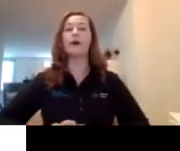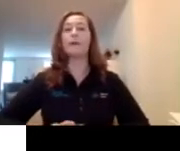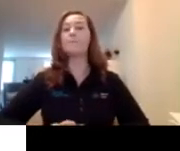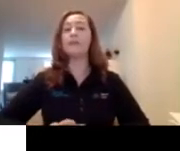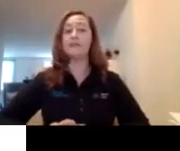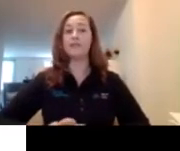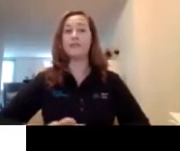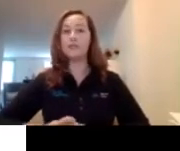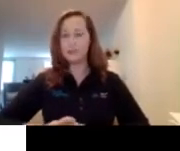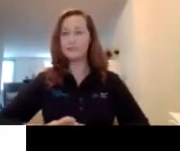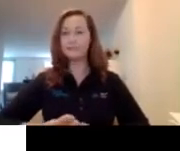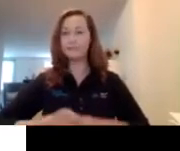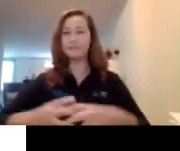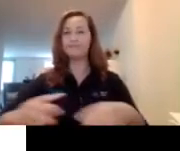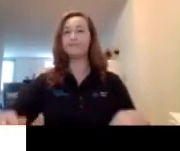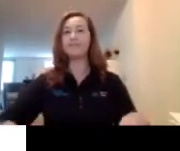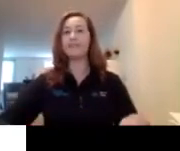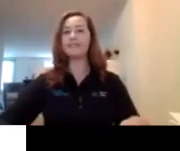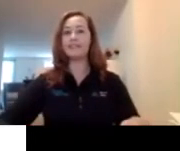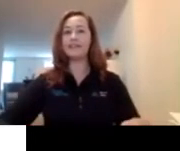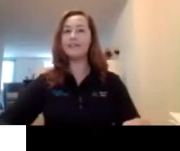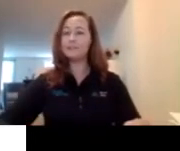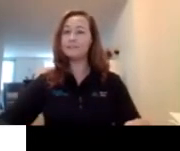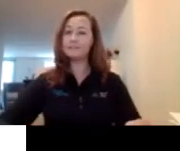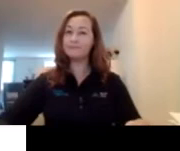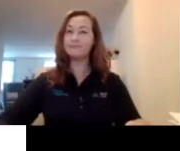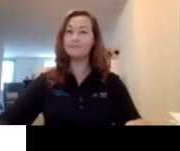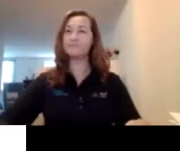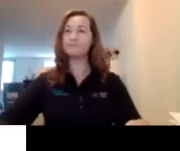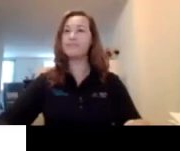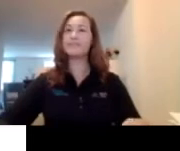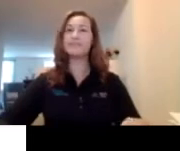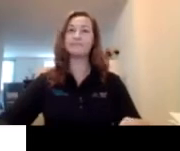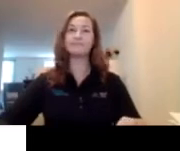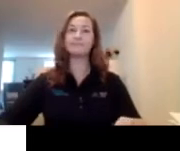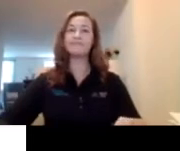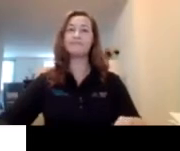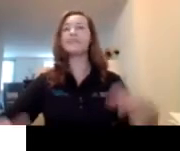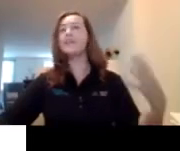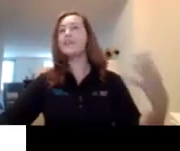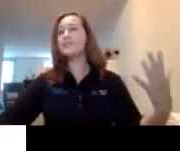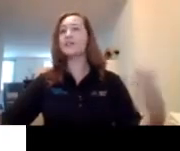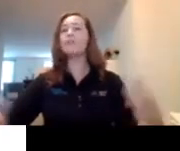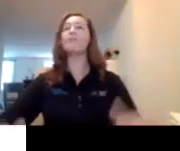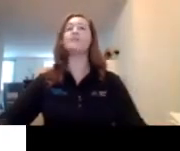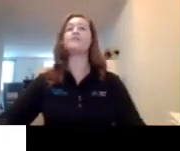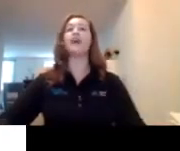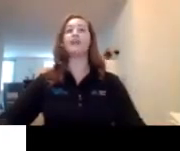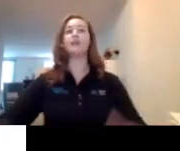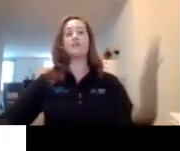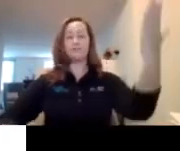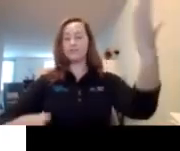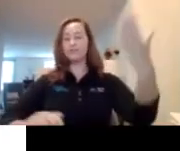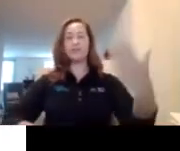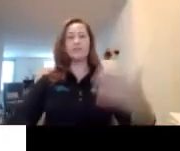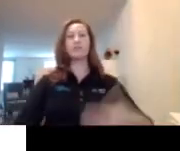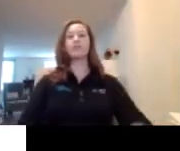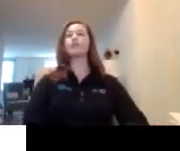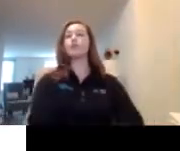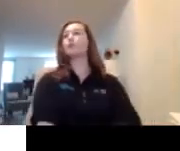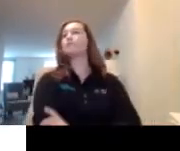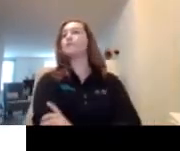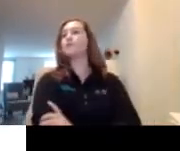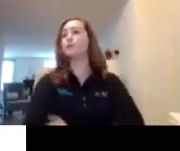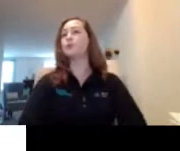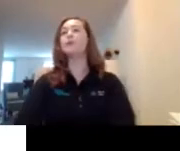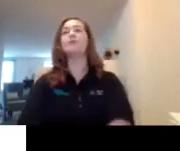our patients. Next slide, please. So some of these values, and I'm just gonna